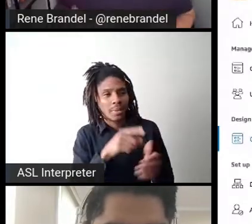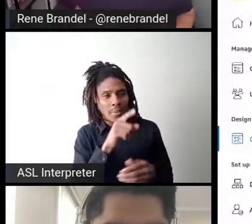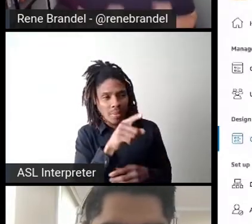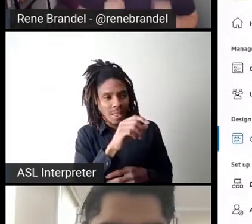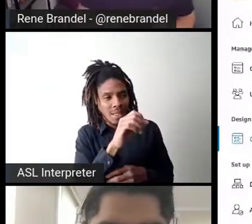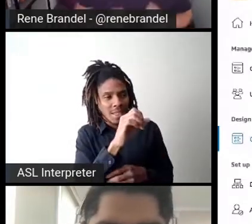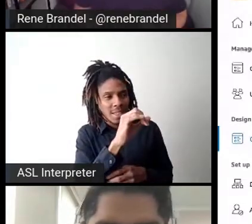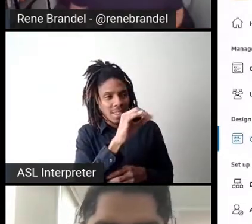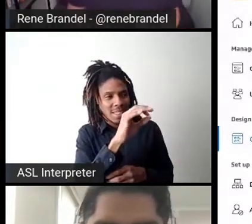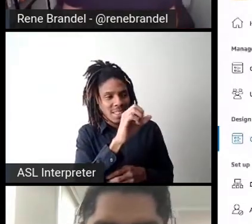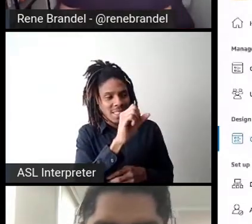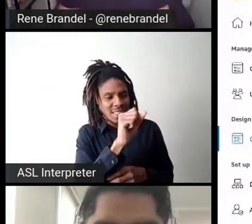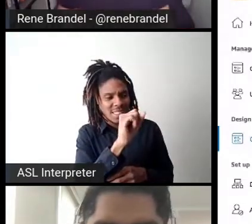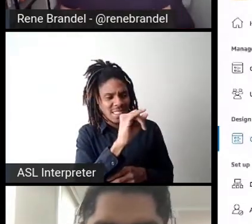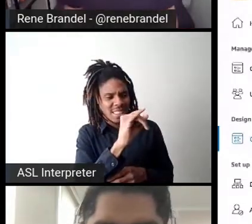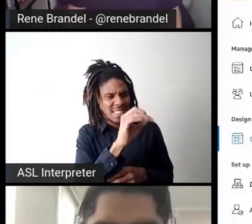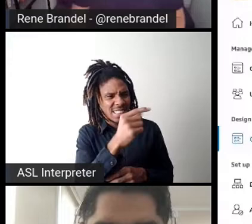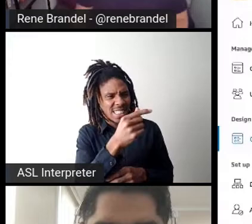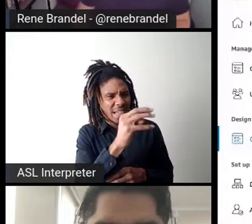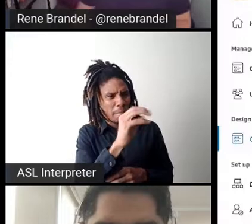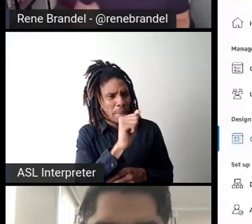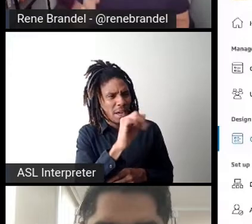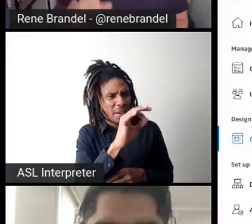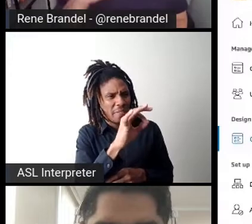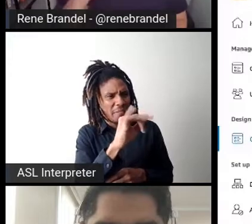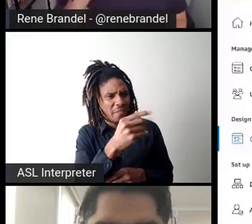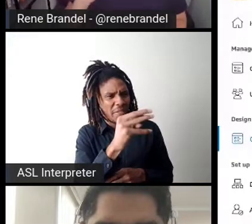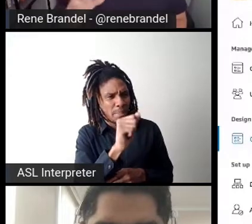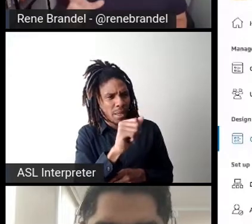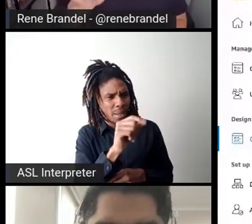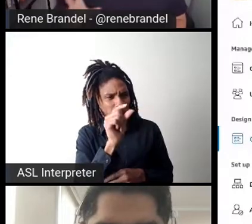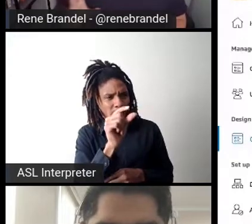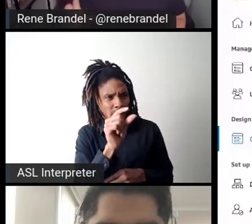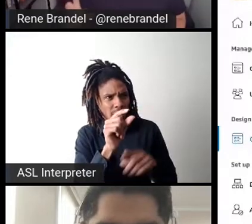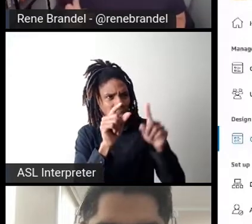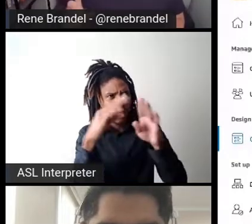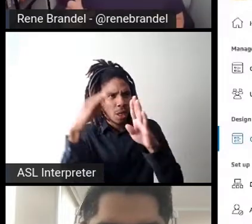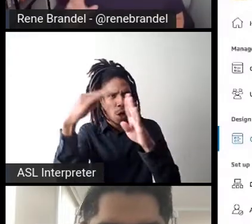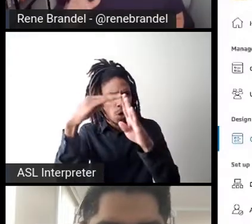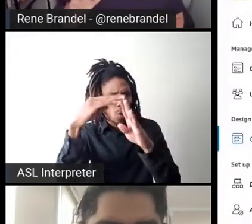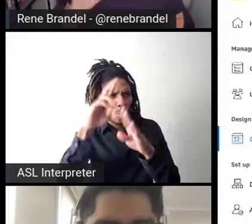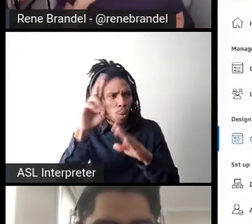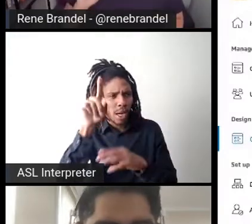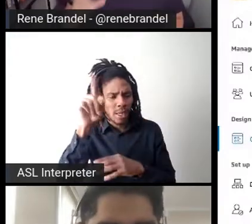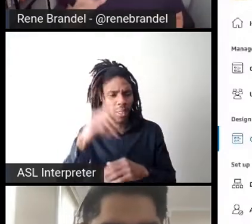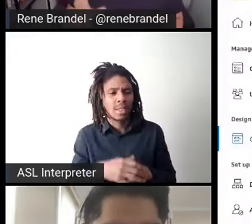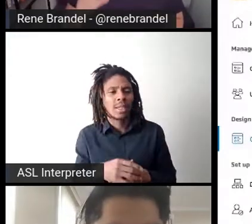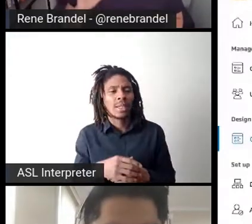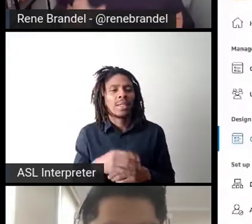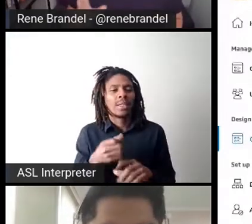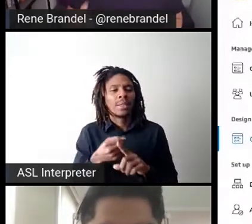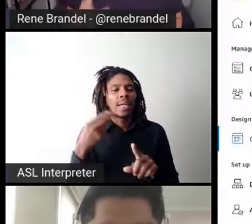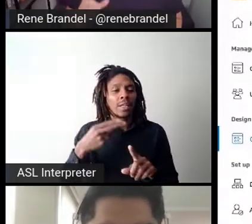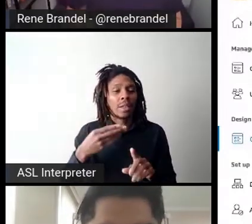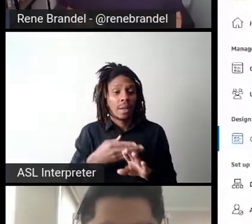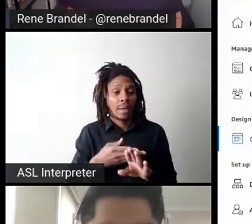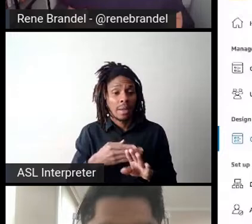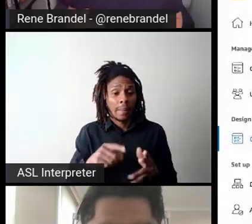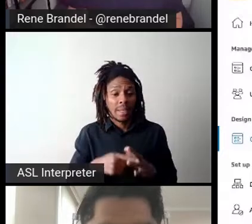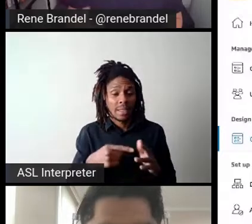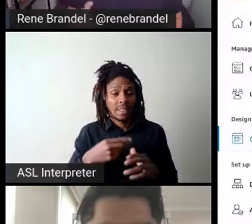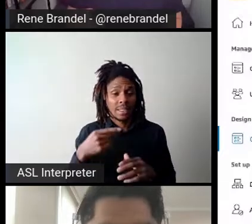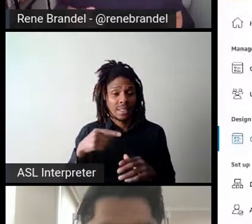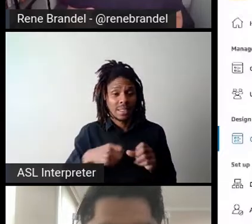button on the top right corner. And just a little bit of history there. At the beginning of this year, we ran a survey with